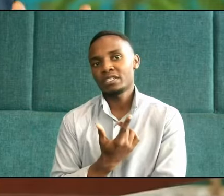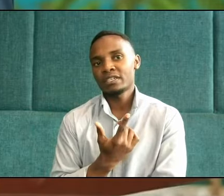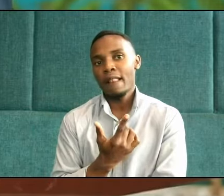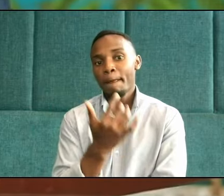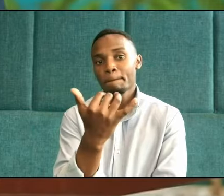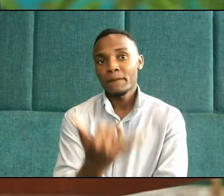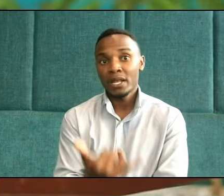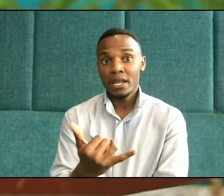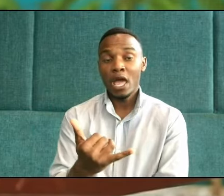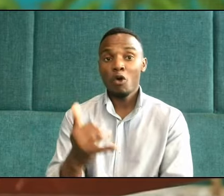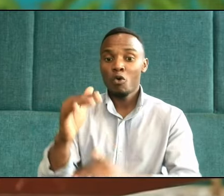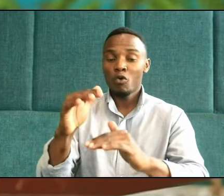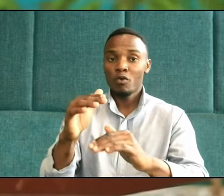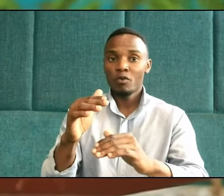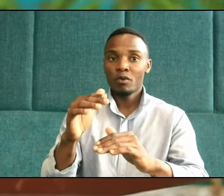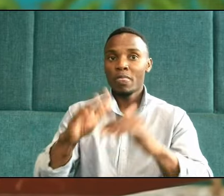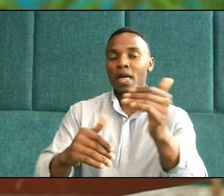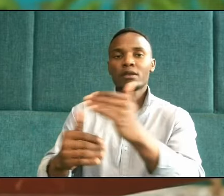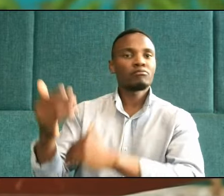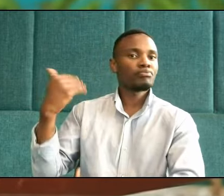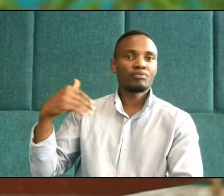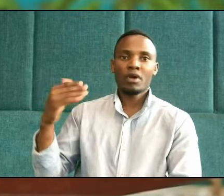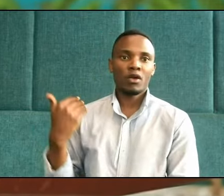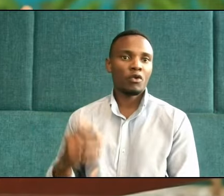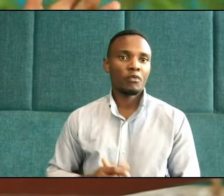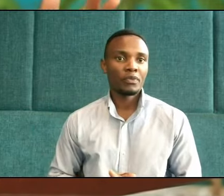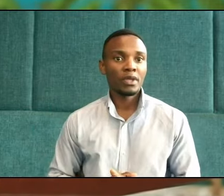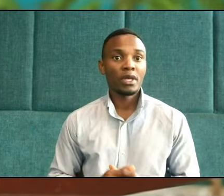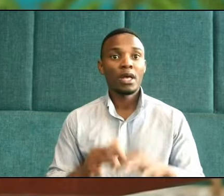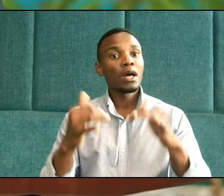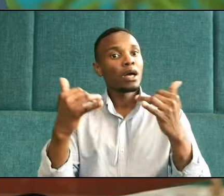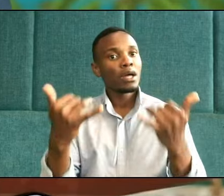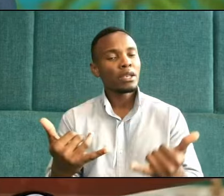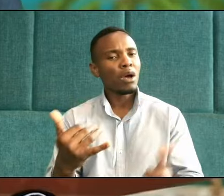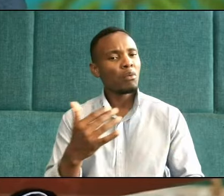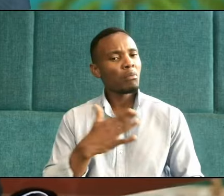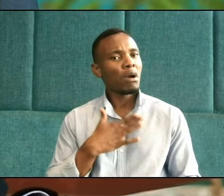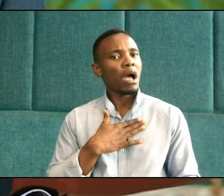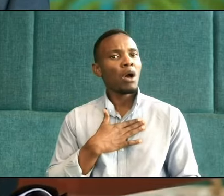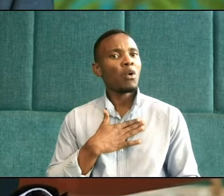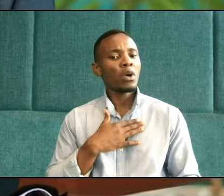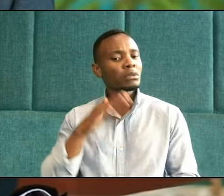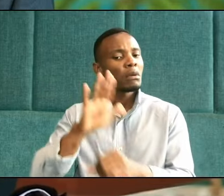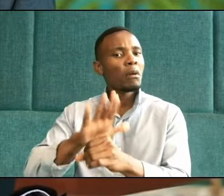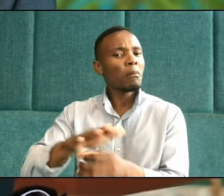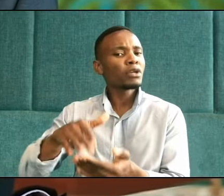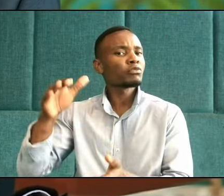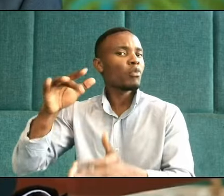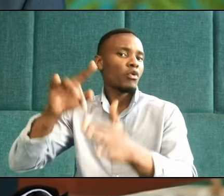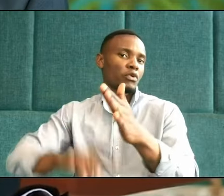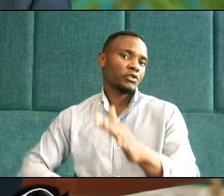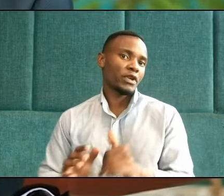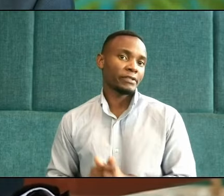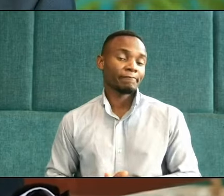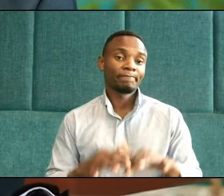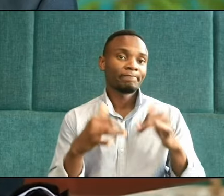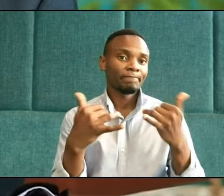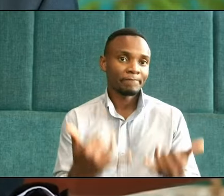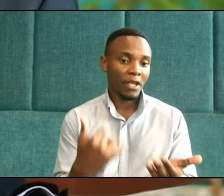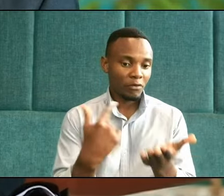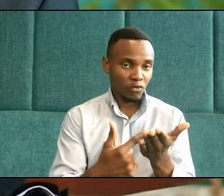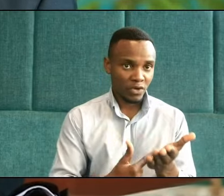now more than any other time. That is our much more as humanity. Now let us examine now